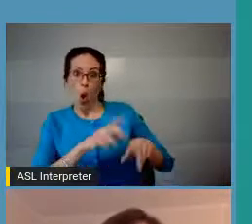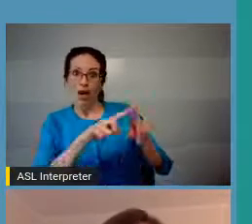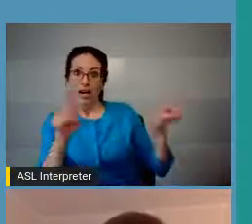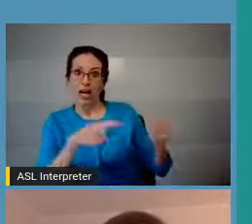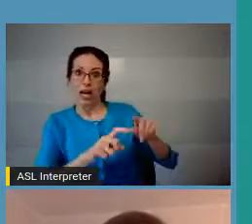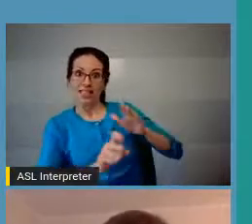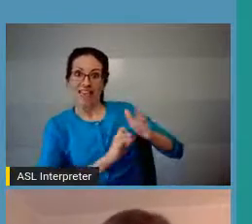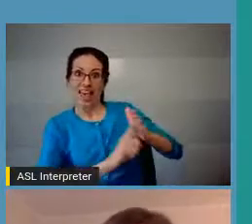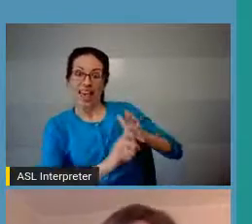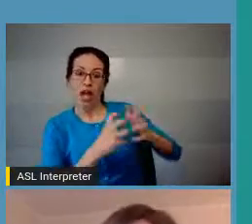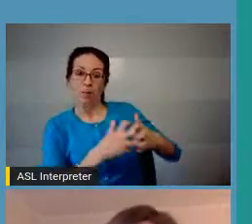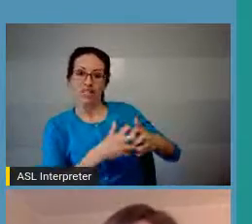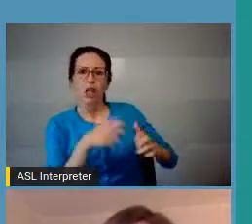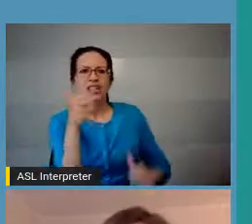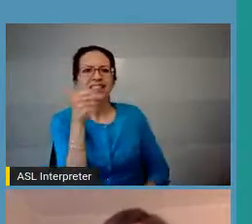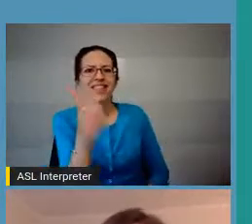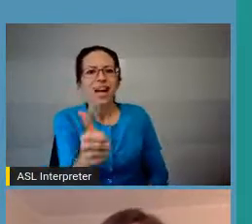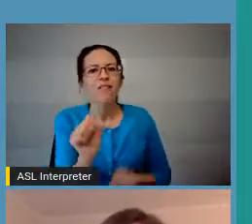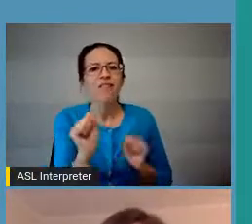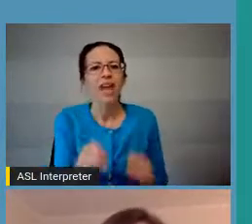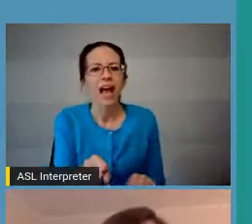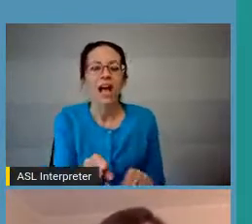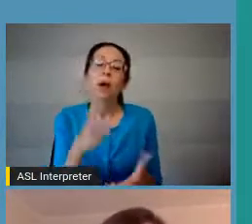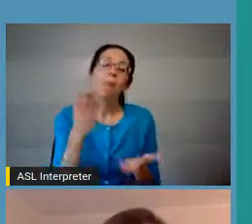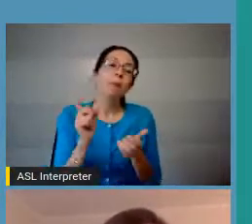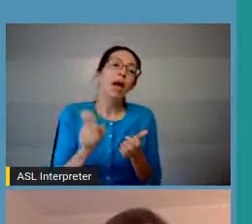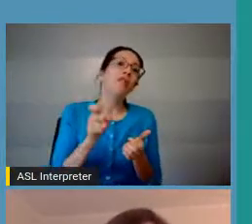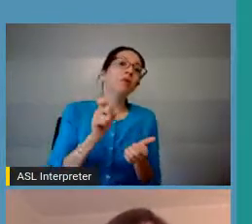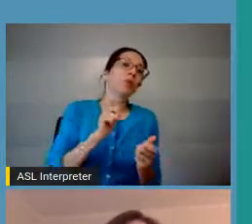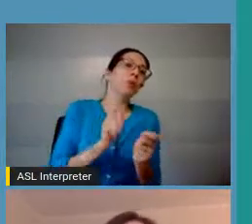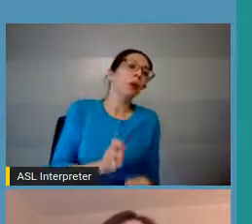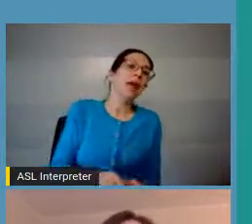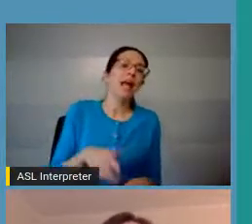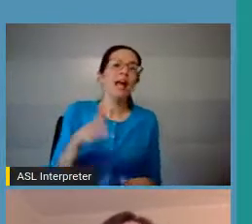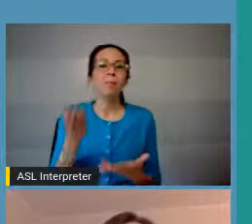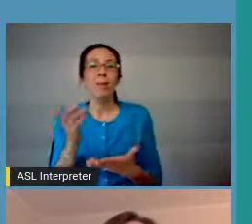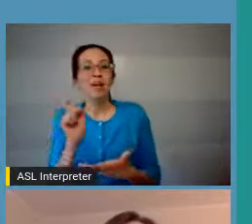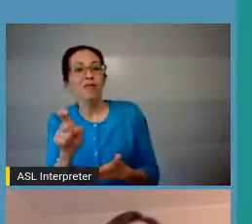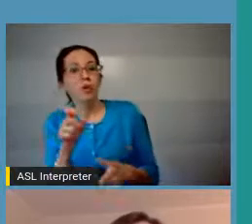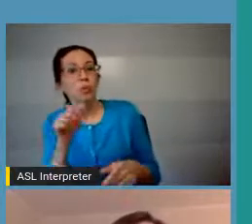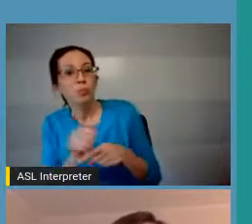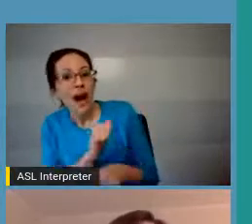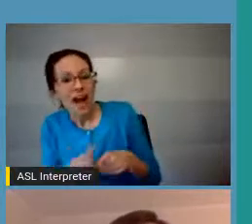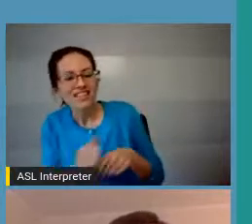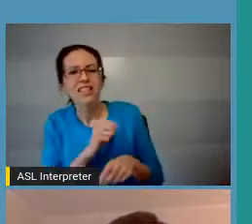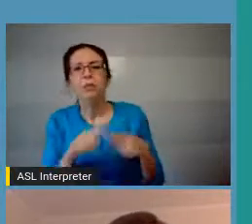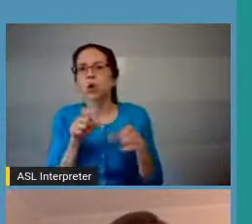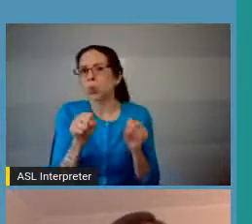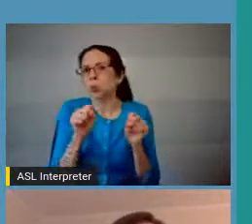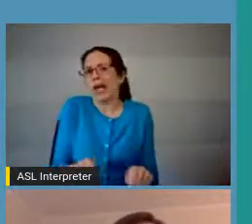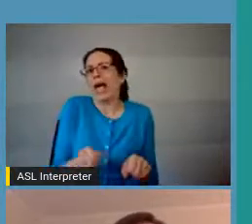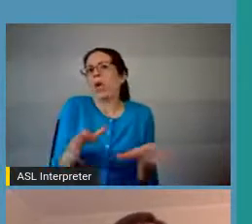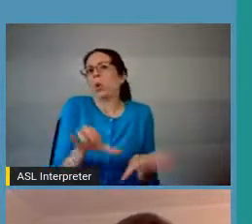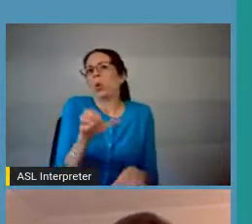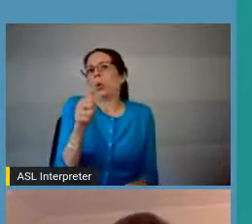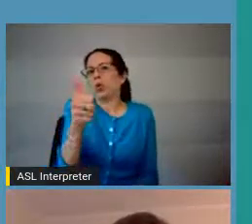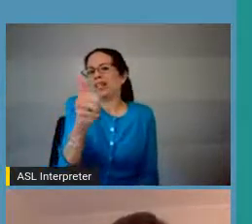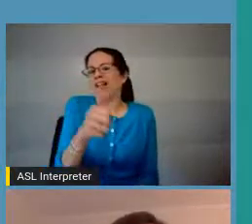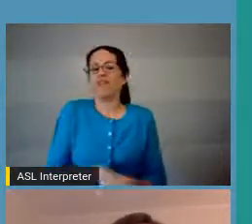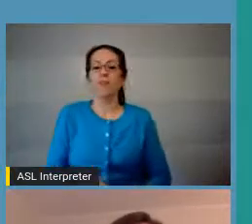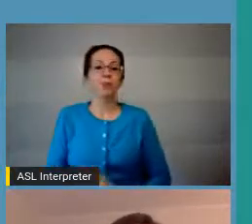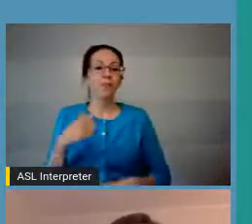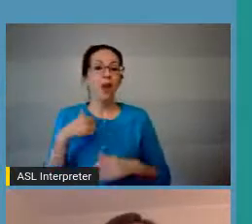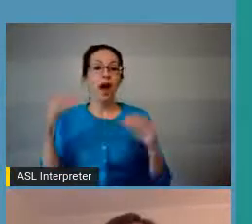have to tweak and practice, but you can do it. So it's a bit of back and forth. So I put together some